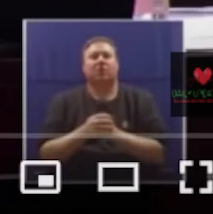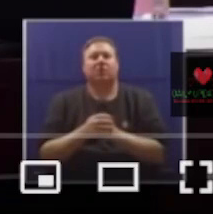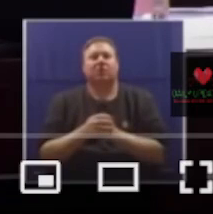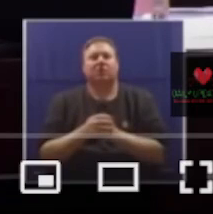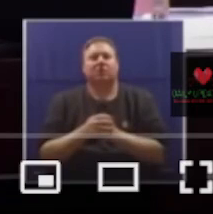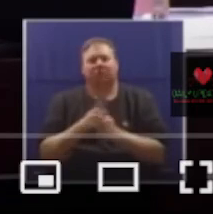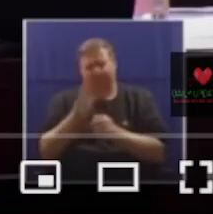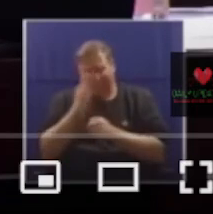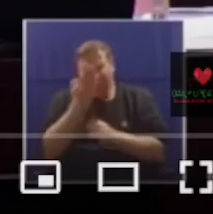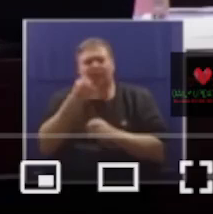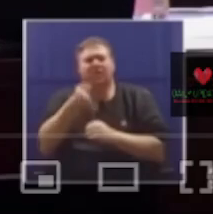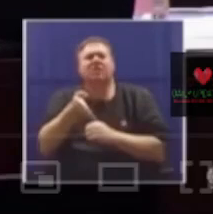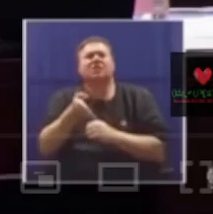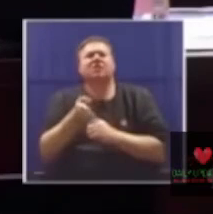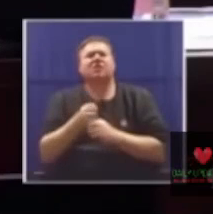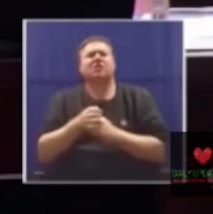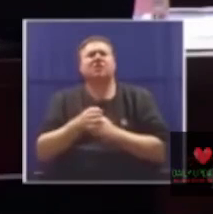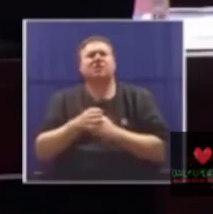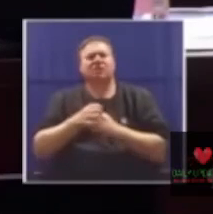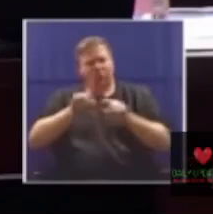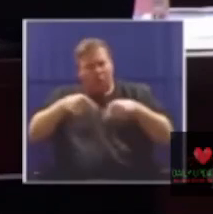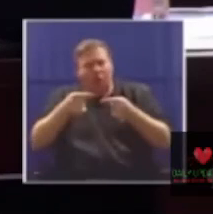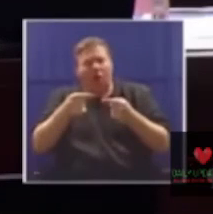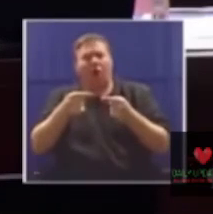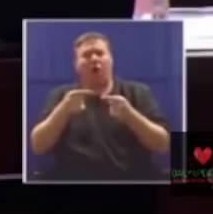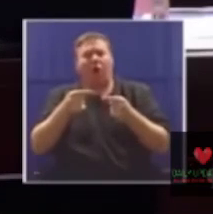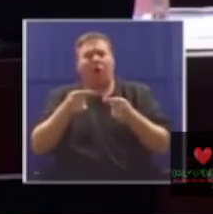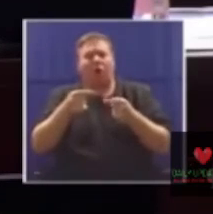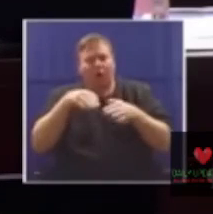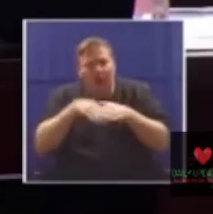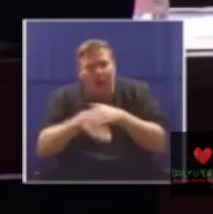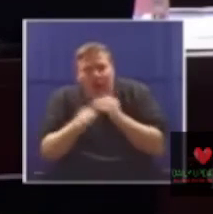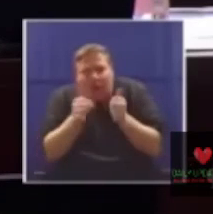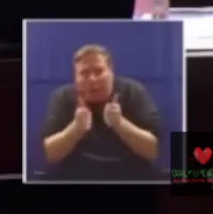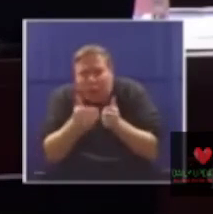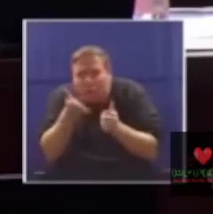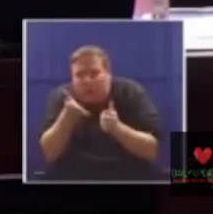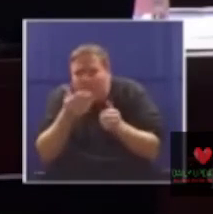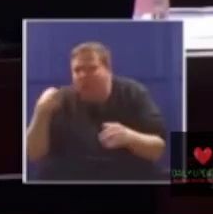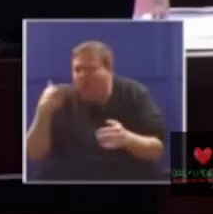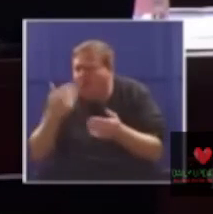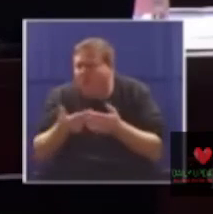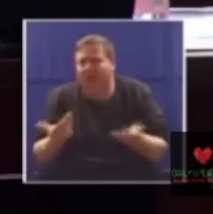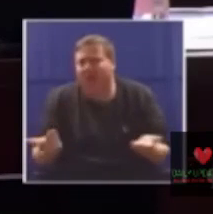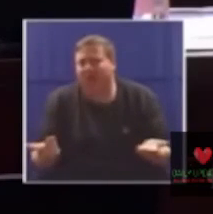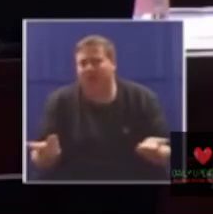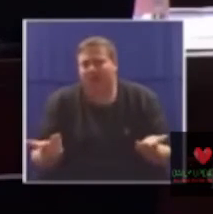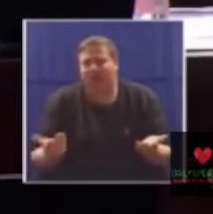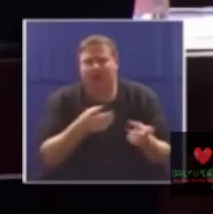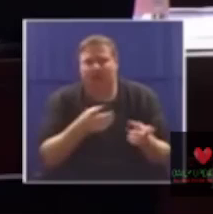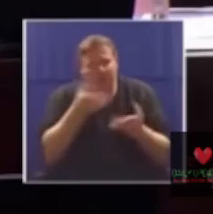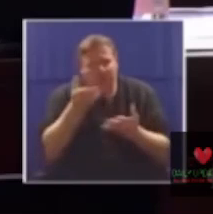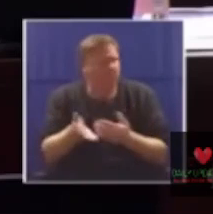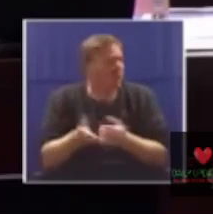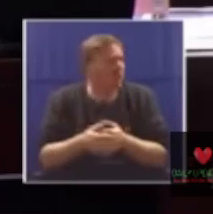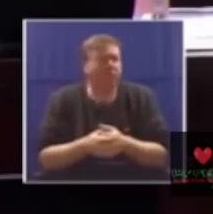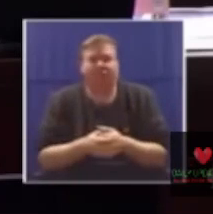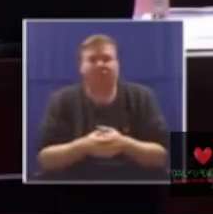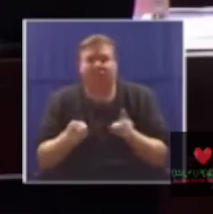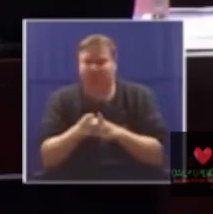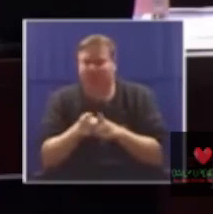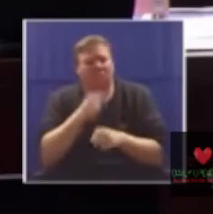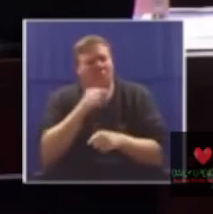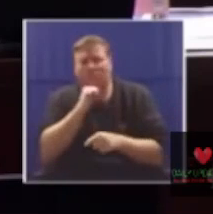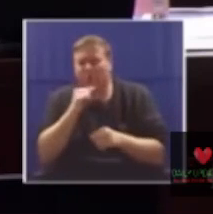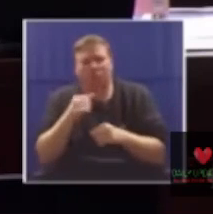Front it. We can't hide it under the sofa forever. Let us deal with it. Also, you're not going to be in office